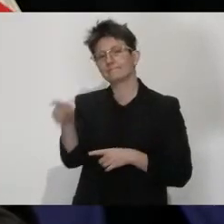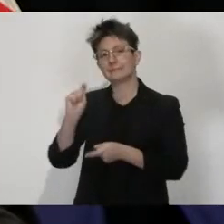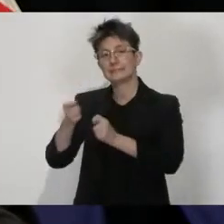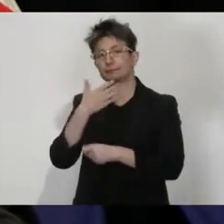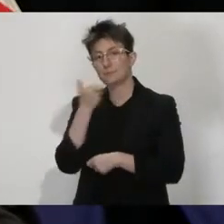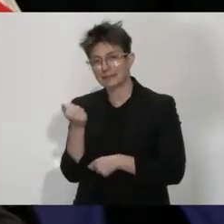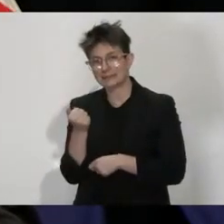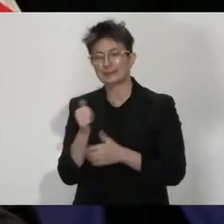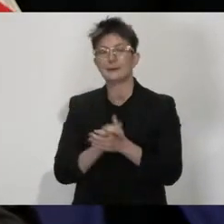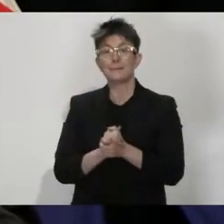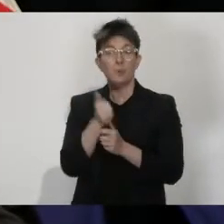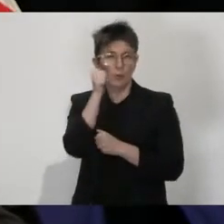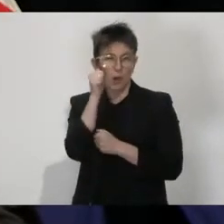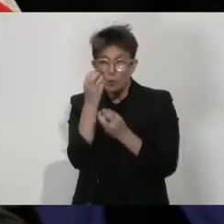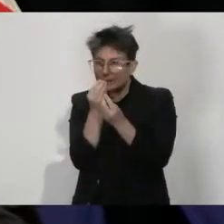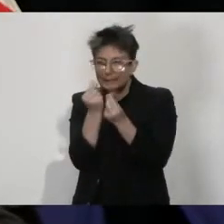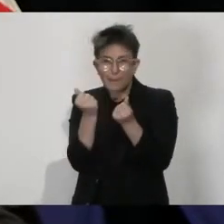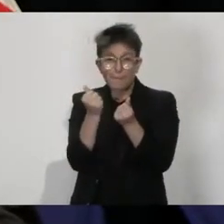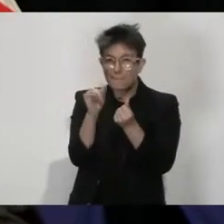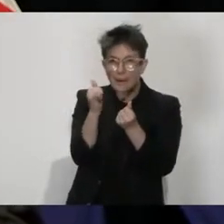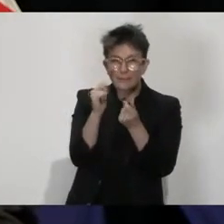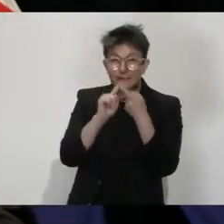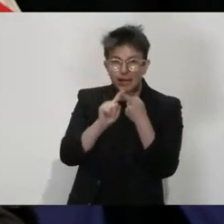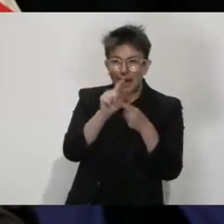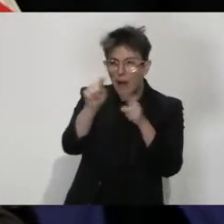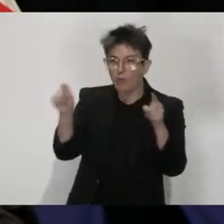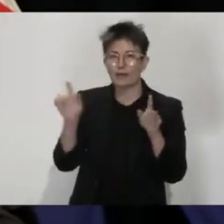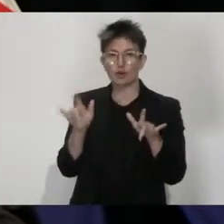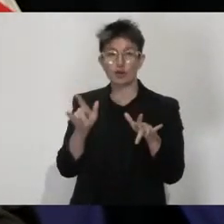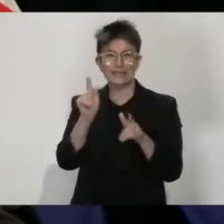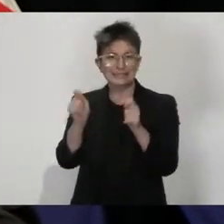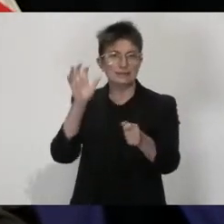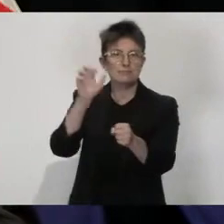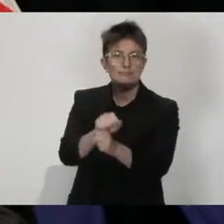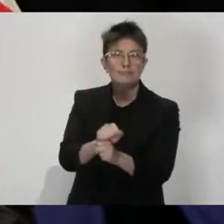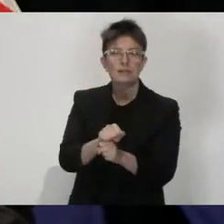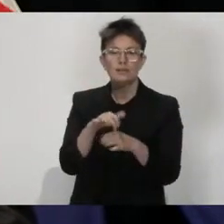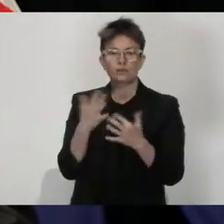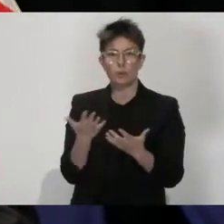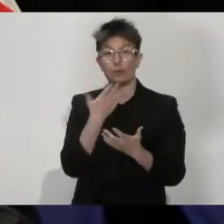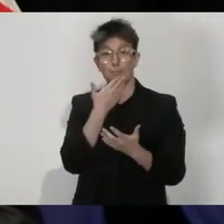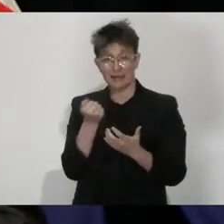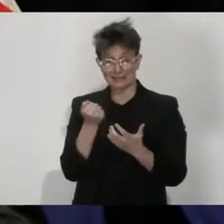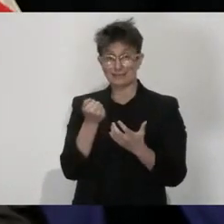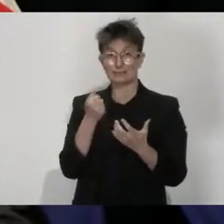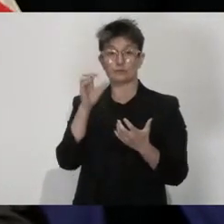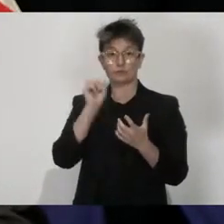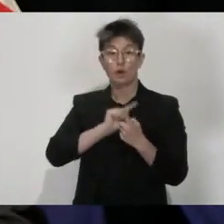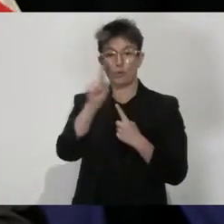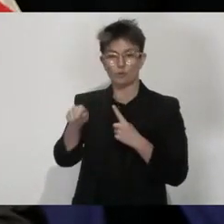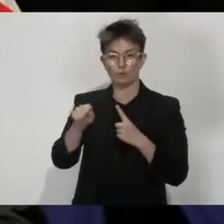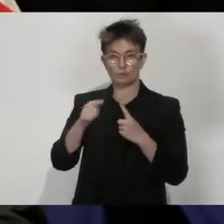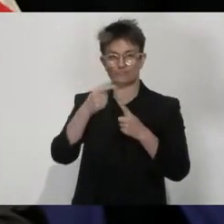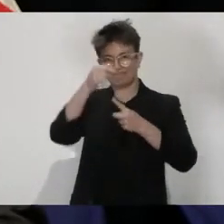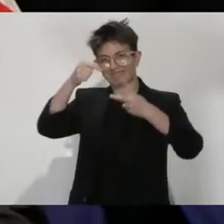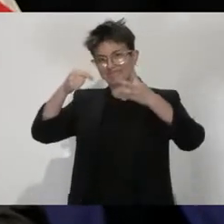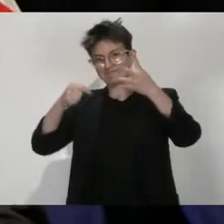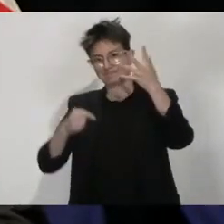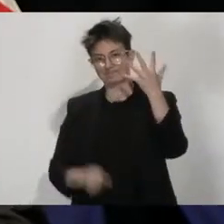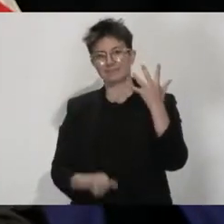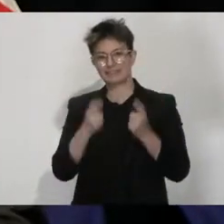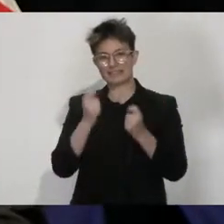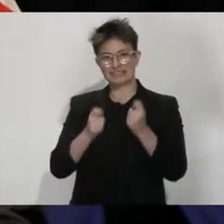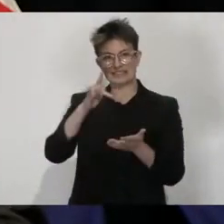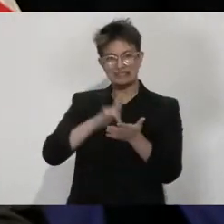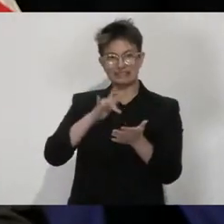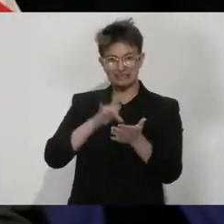pop-up sites in South Kaipara, Mount Smart Stadium, the Massey Community Hub, Ranui Library, the Tongan